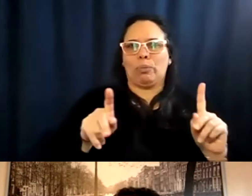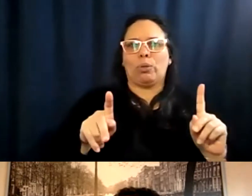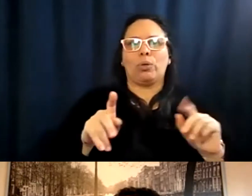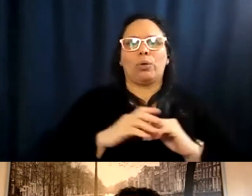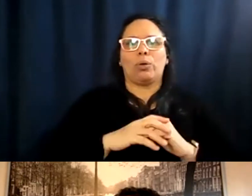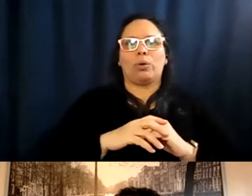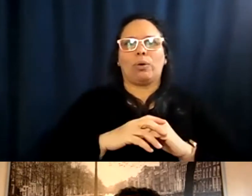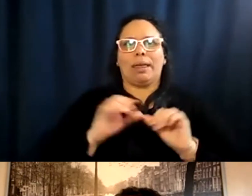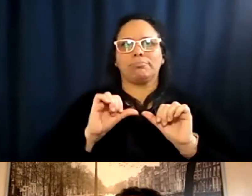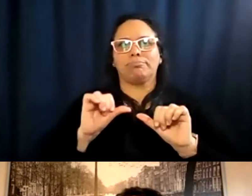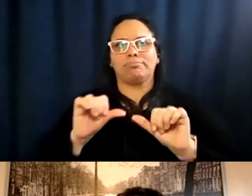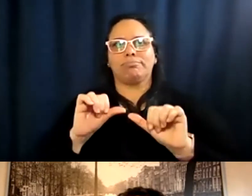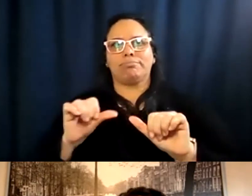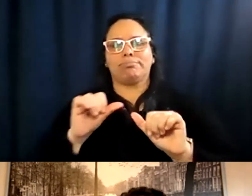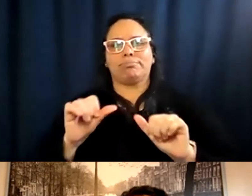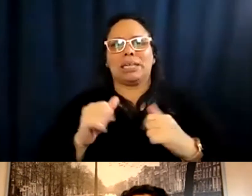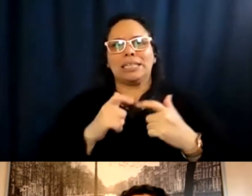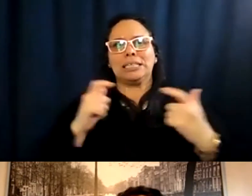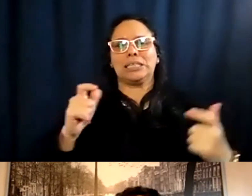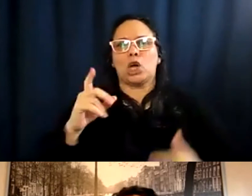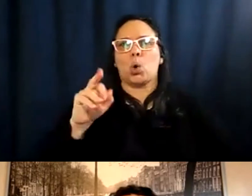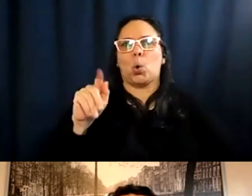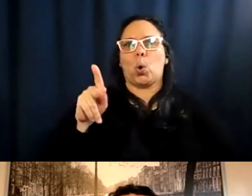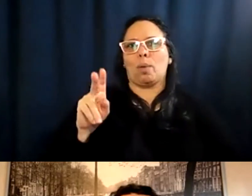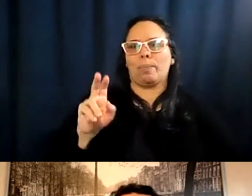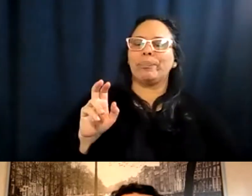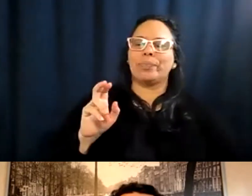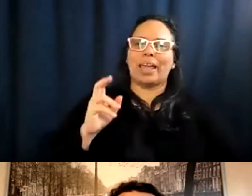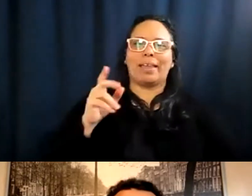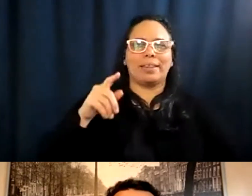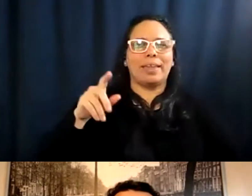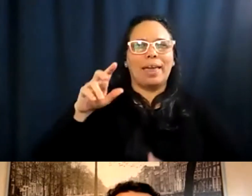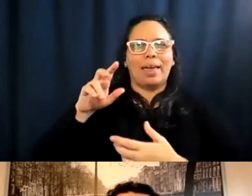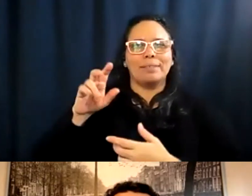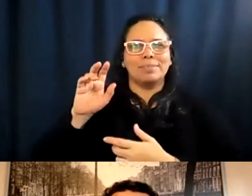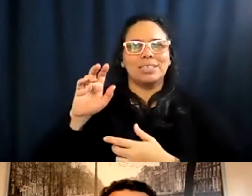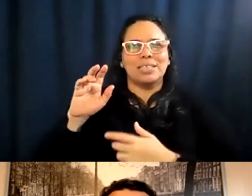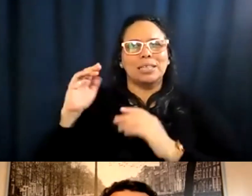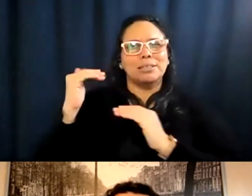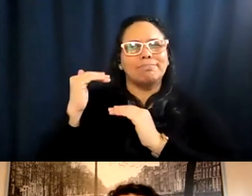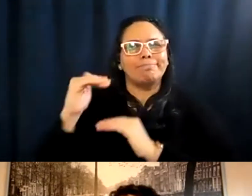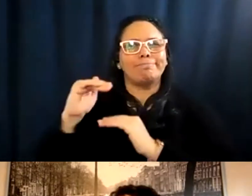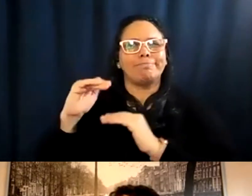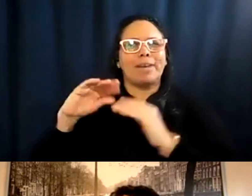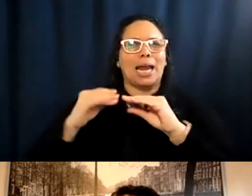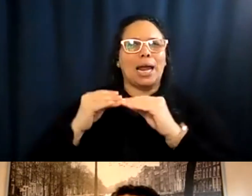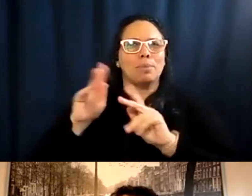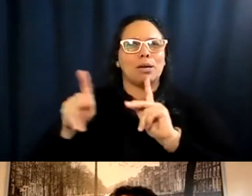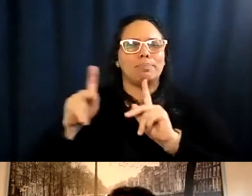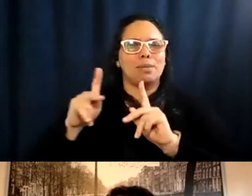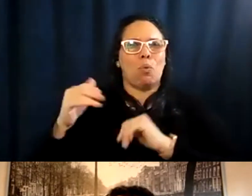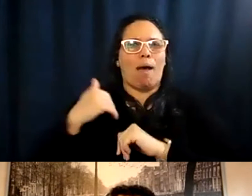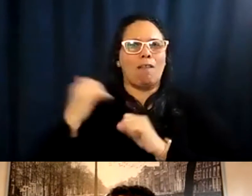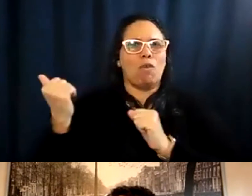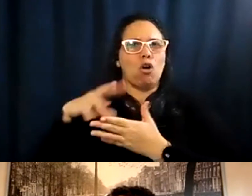carry on these huge corporations, and they're just getting all of this wealth. It's not like tons of people are these